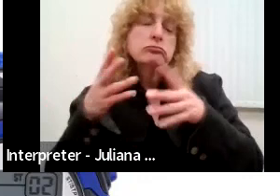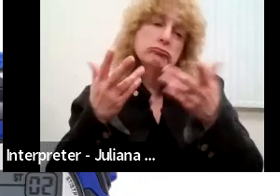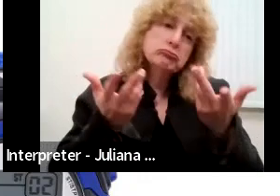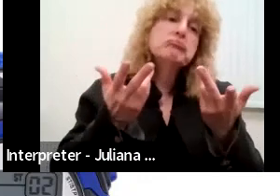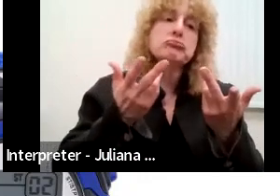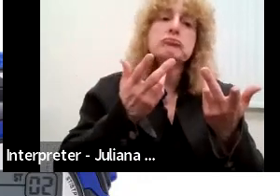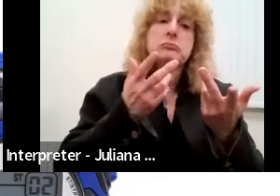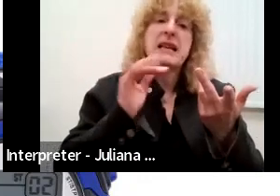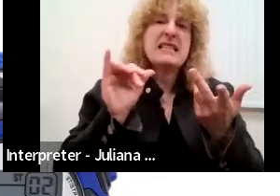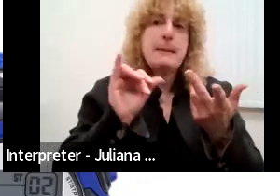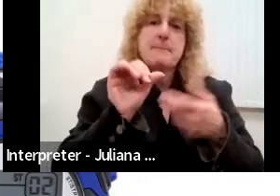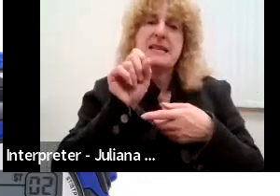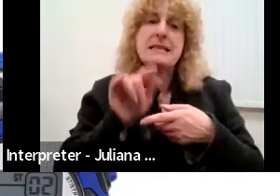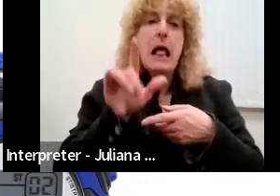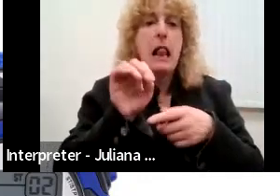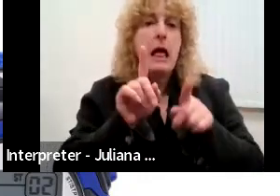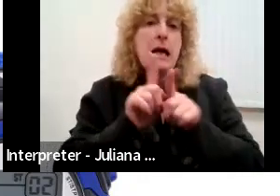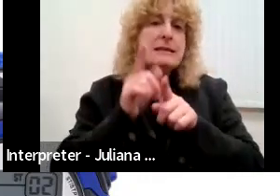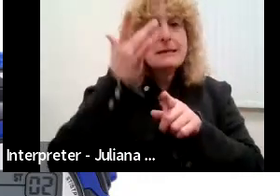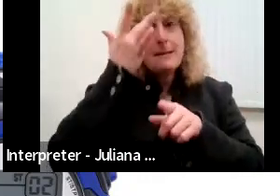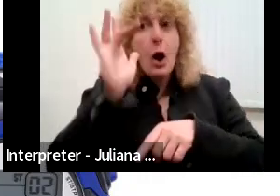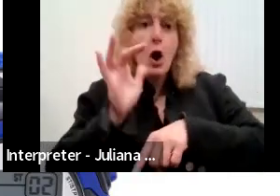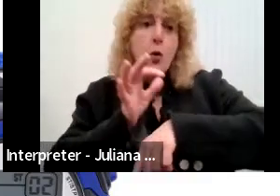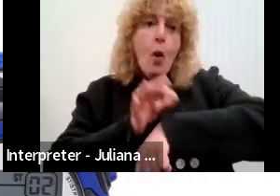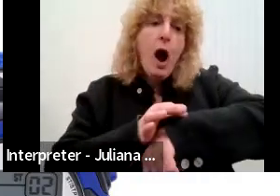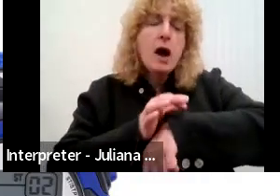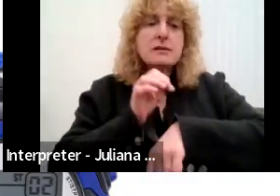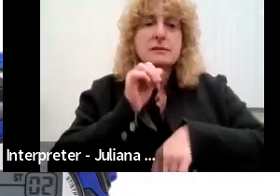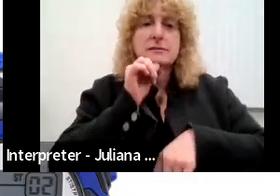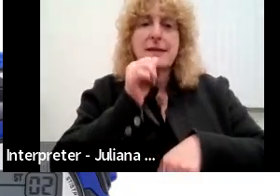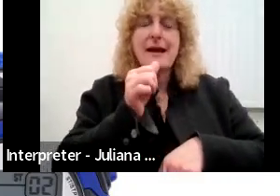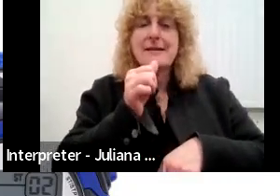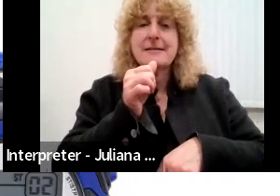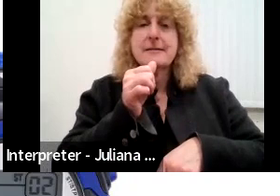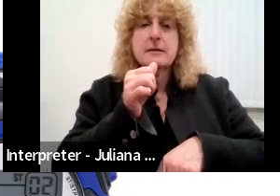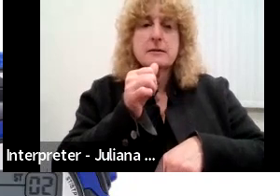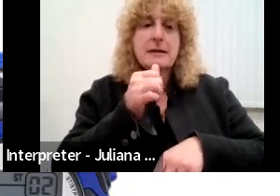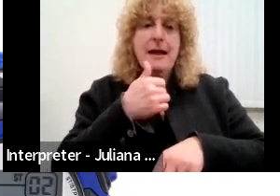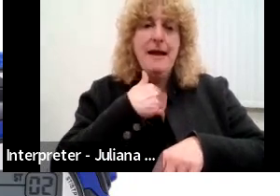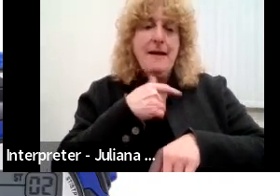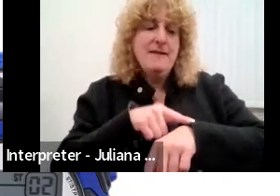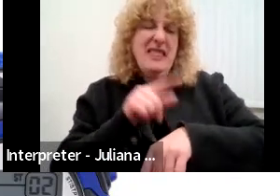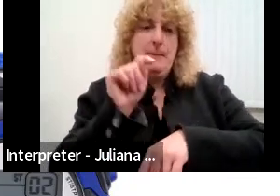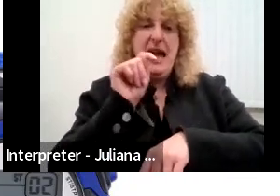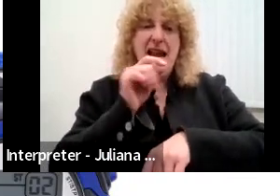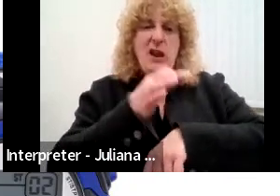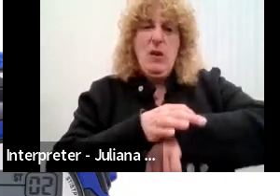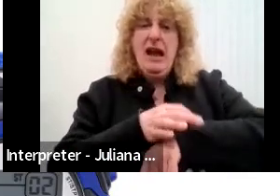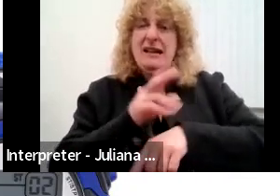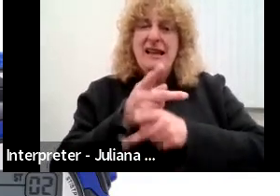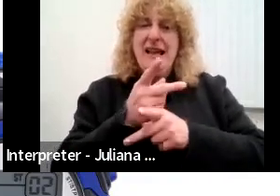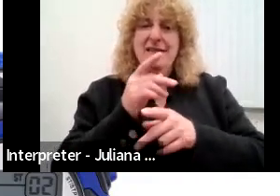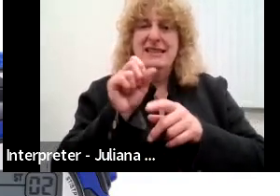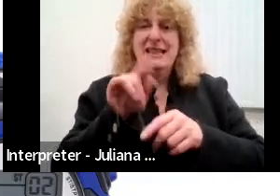of have the same style as like a smartwatch. So it doesn't have the potty watch kind of style on there where it's